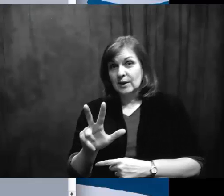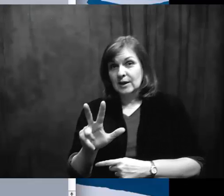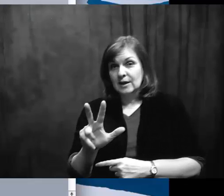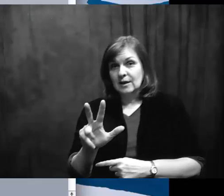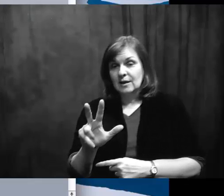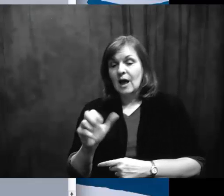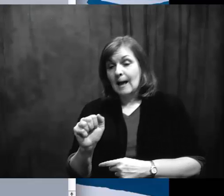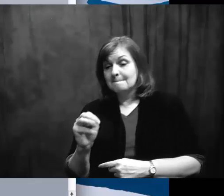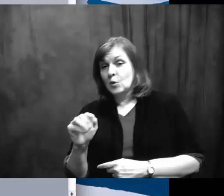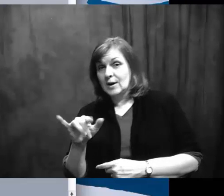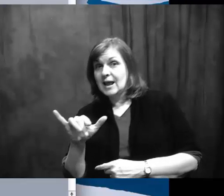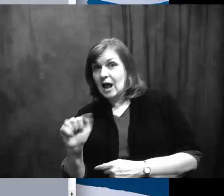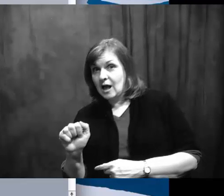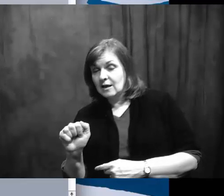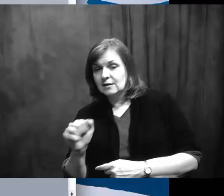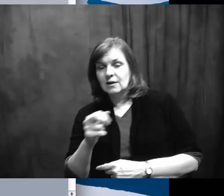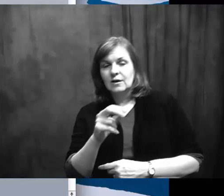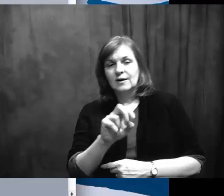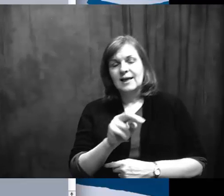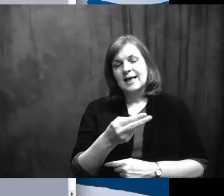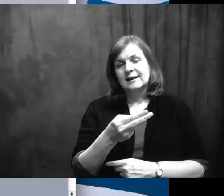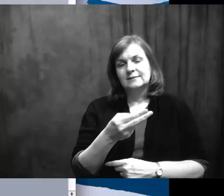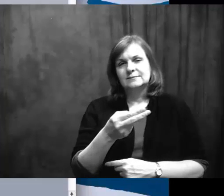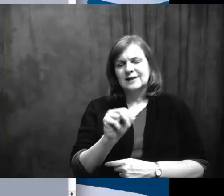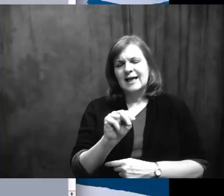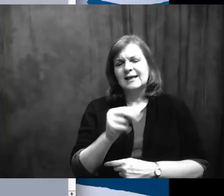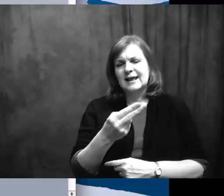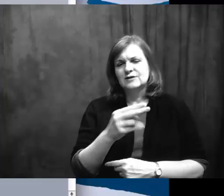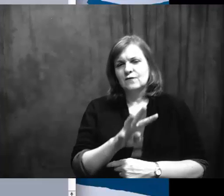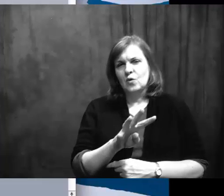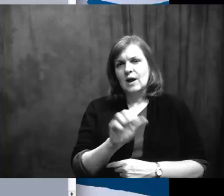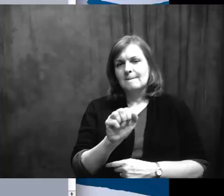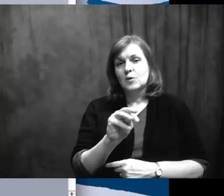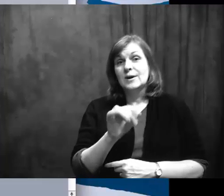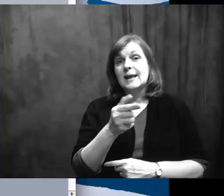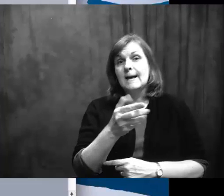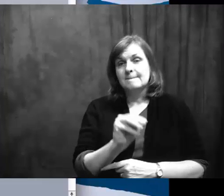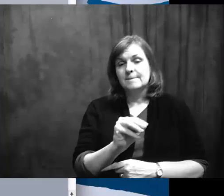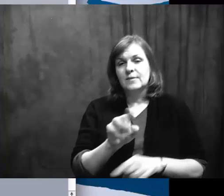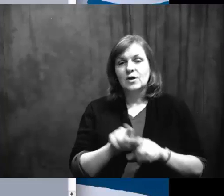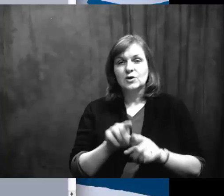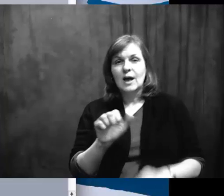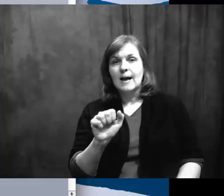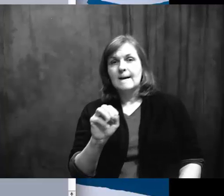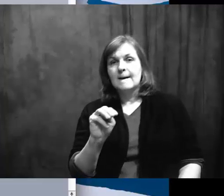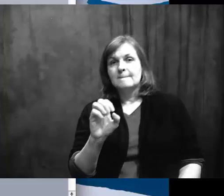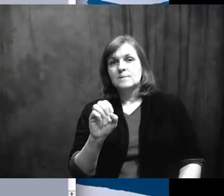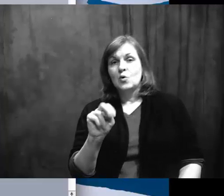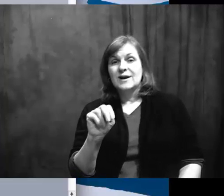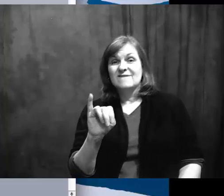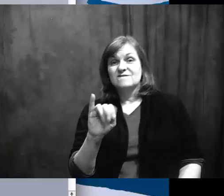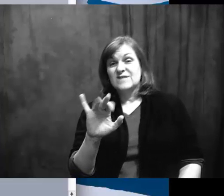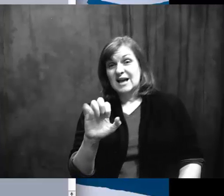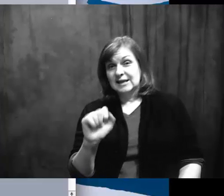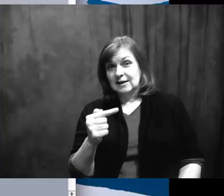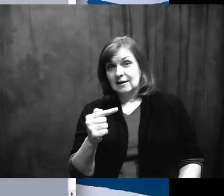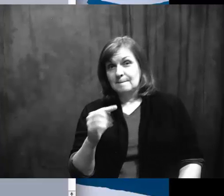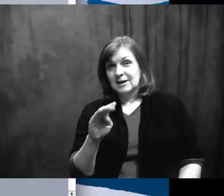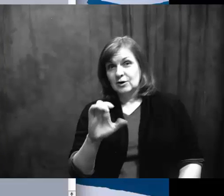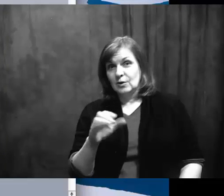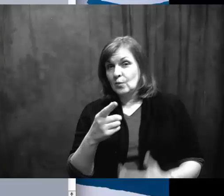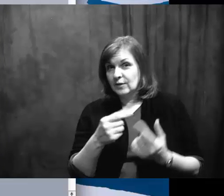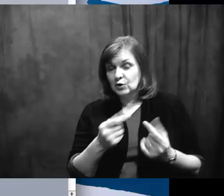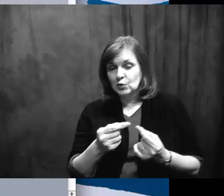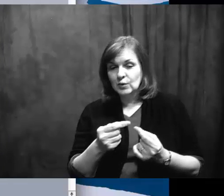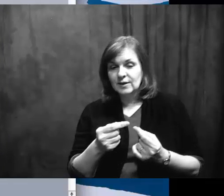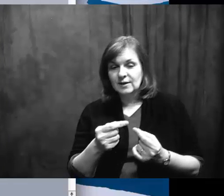into NH3 ammonia and then NH4 ammonium. We also have amonifying bacteria, so they are ones that